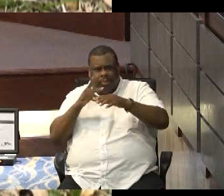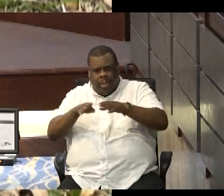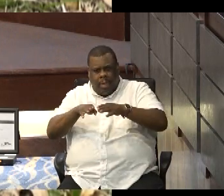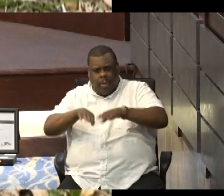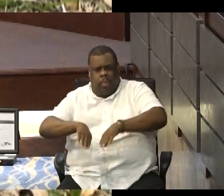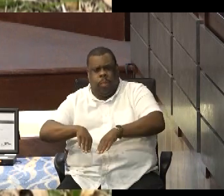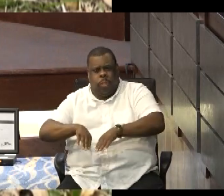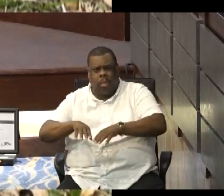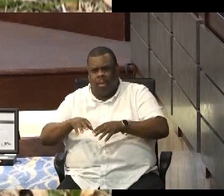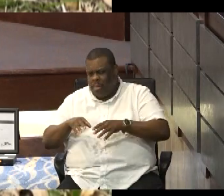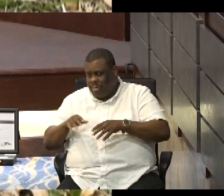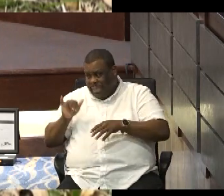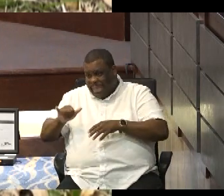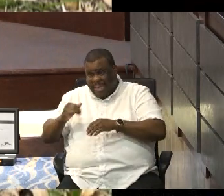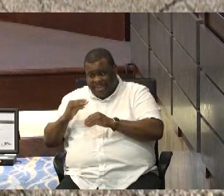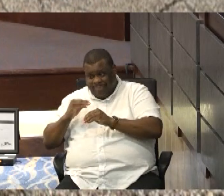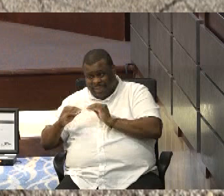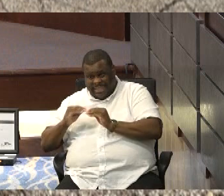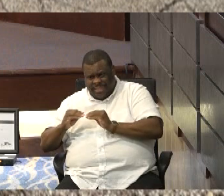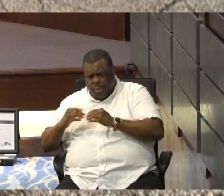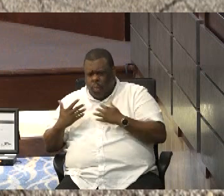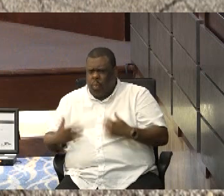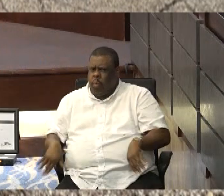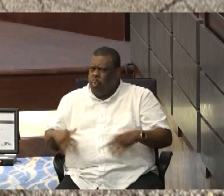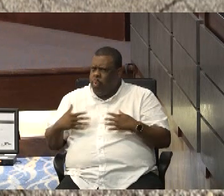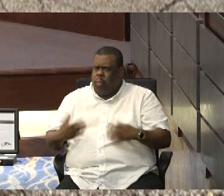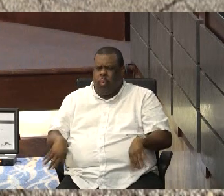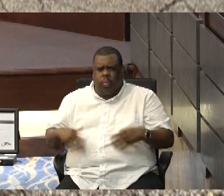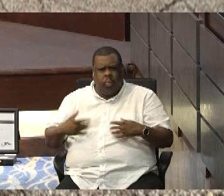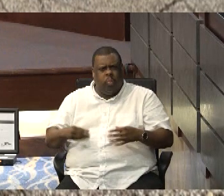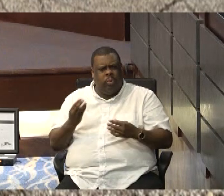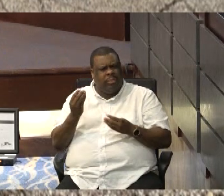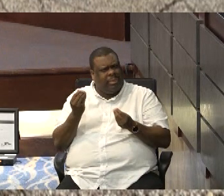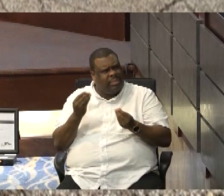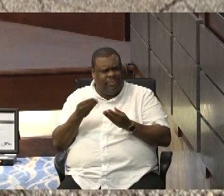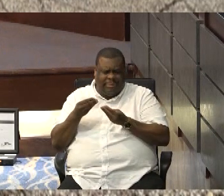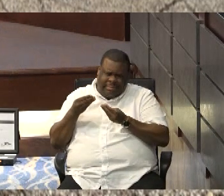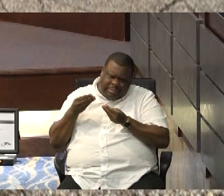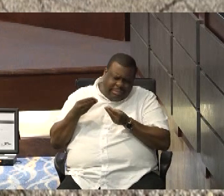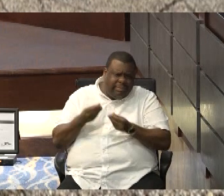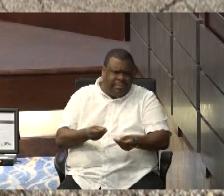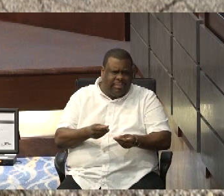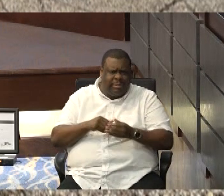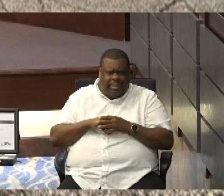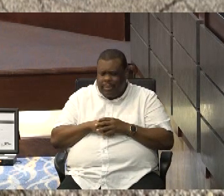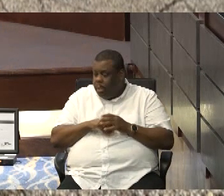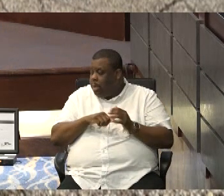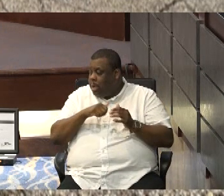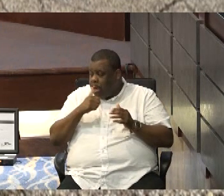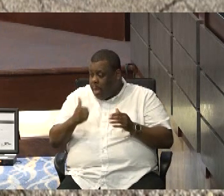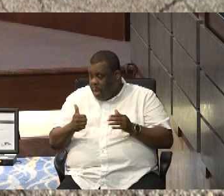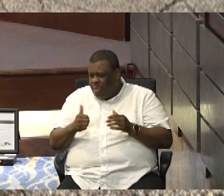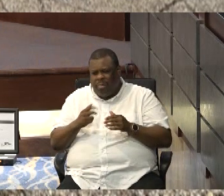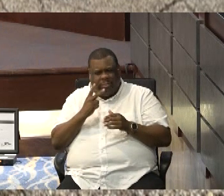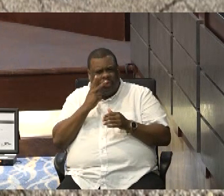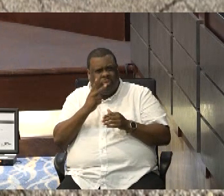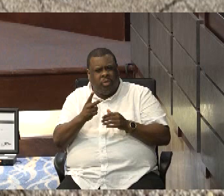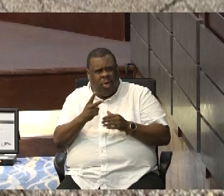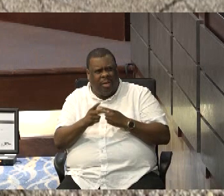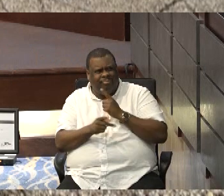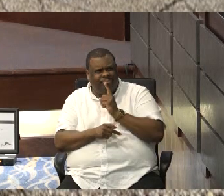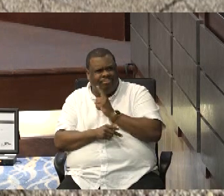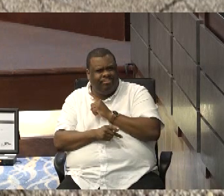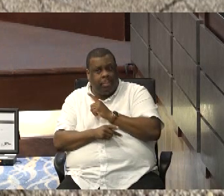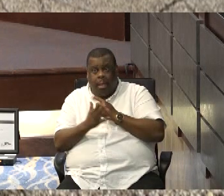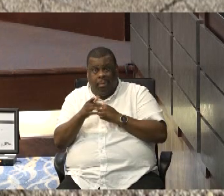which are expensive for us to fix. We also end up with curb and gutter rolling. I'm sure you've seen this in neighborhoods, probably